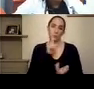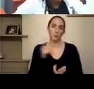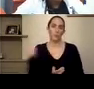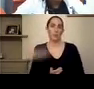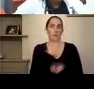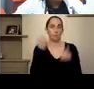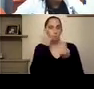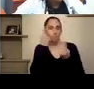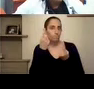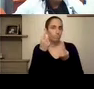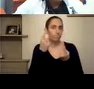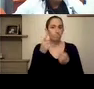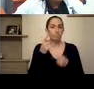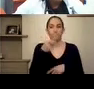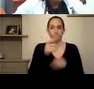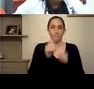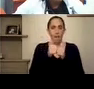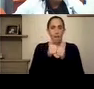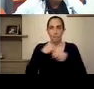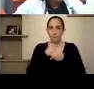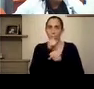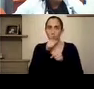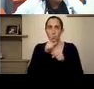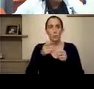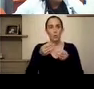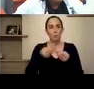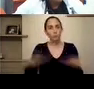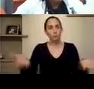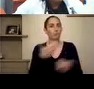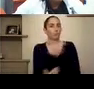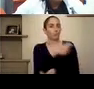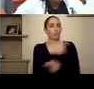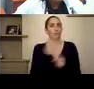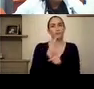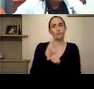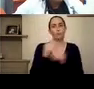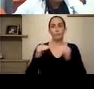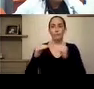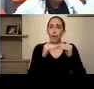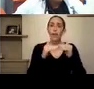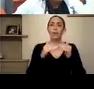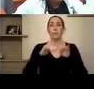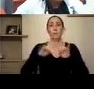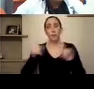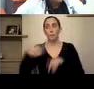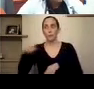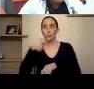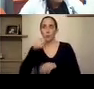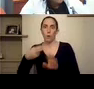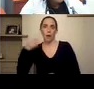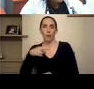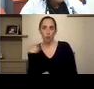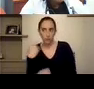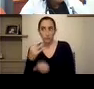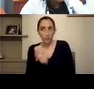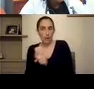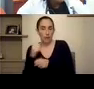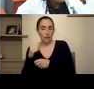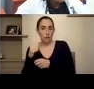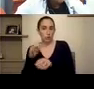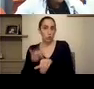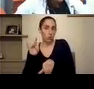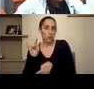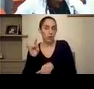how we will ensure fair and equitable distribution of vaccines to high-risk populations. and when will vaccine actually be